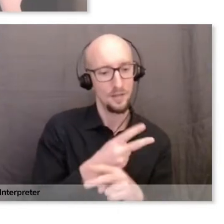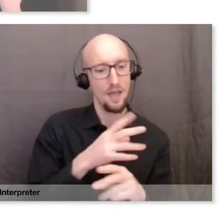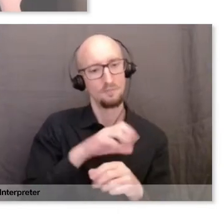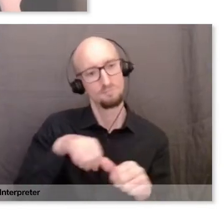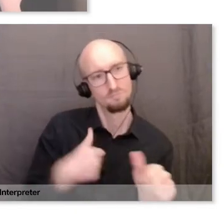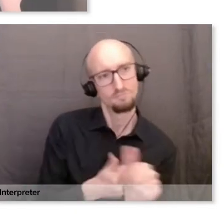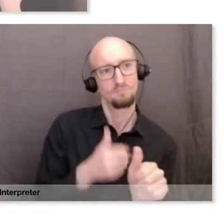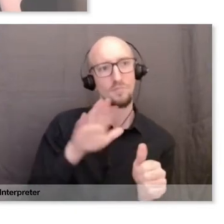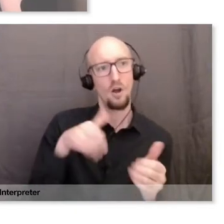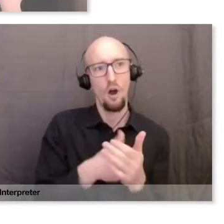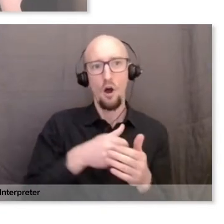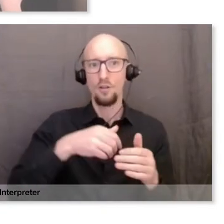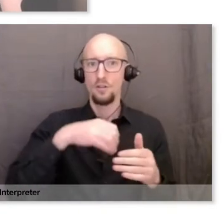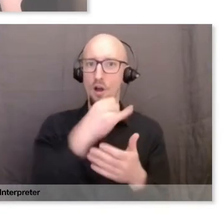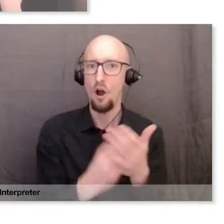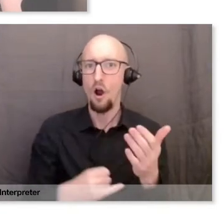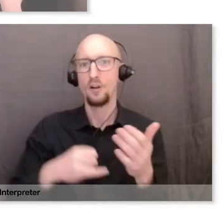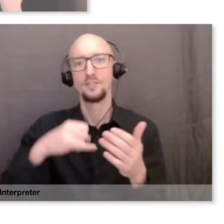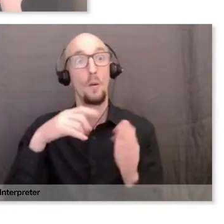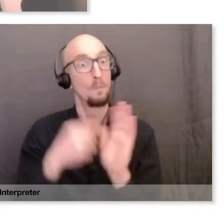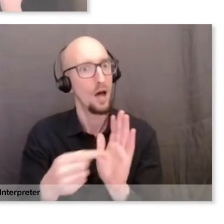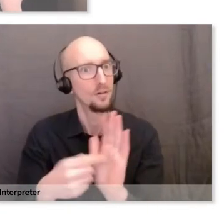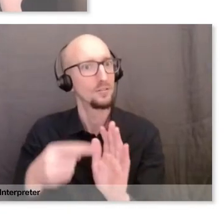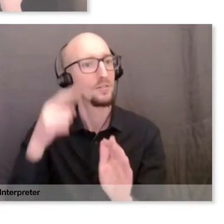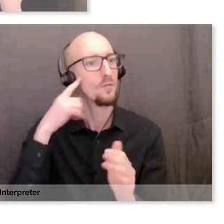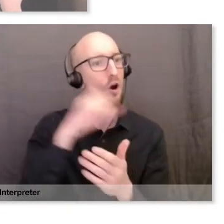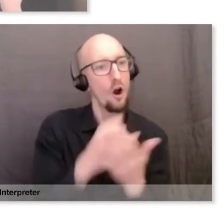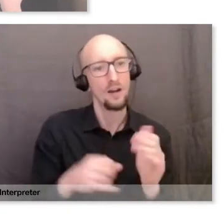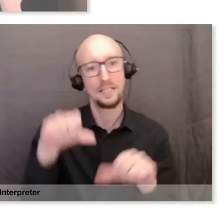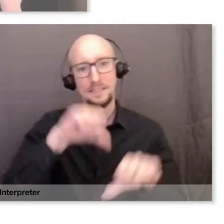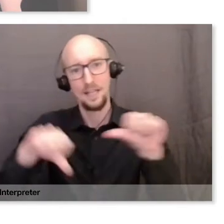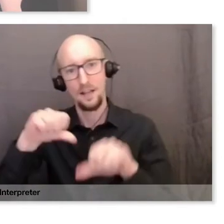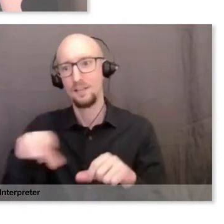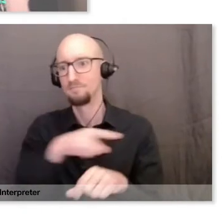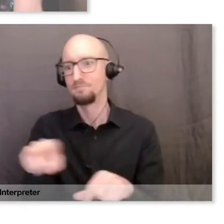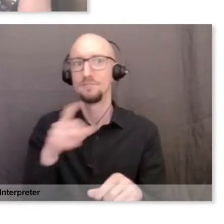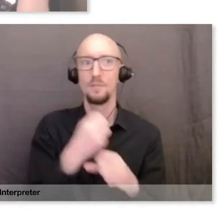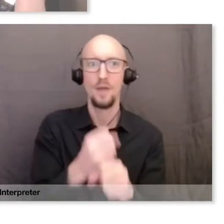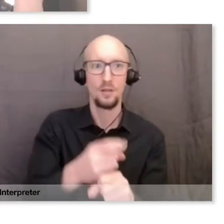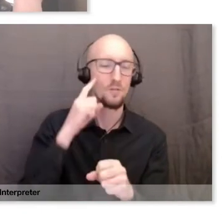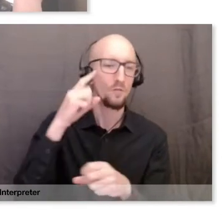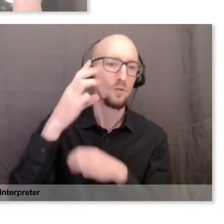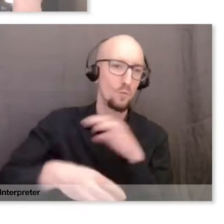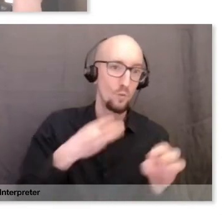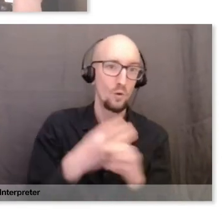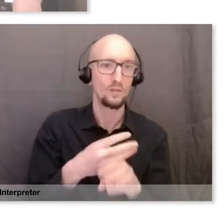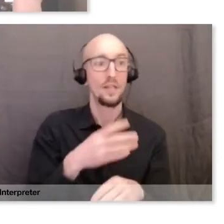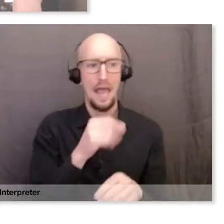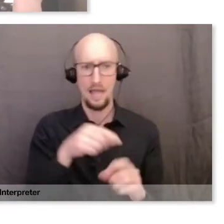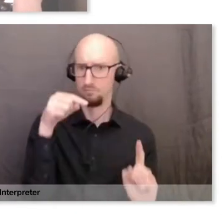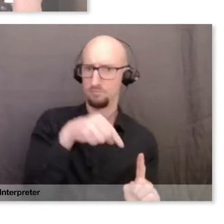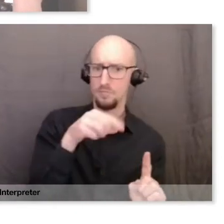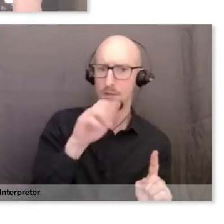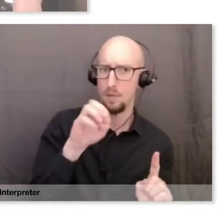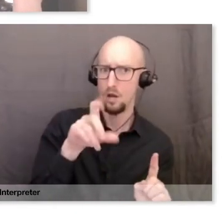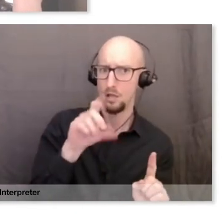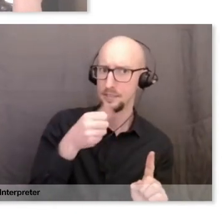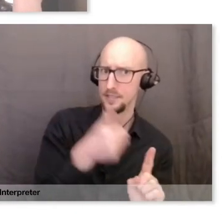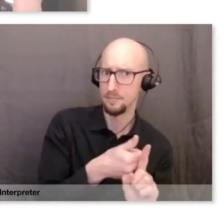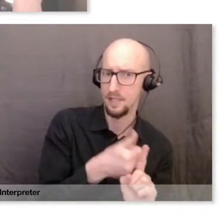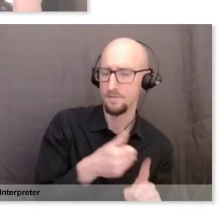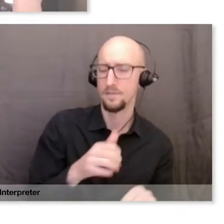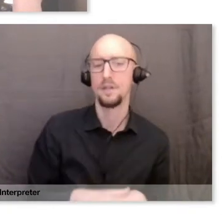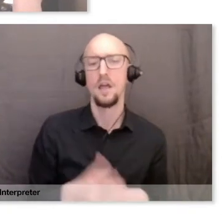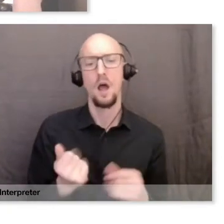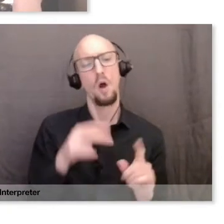artists make of the universe, the world, and of models themselves. And I want to revisit and frame some of